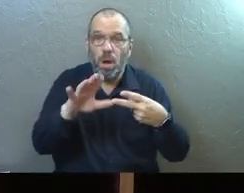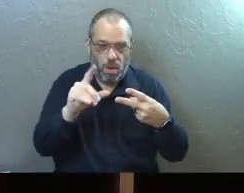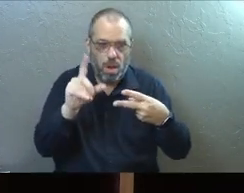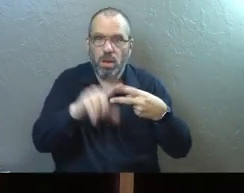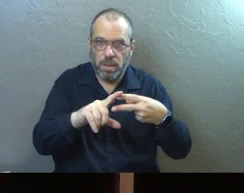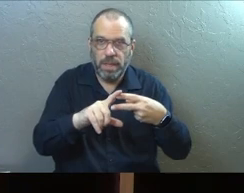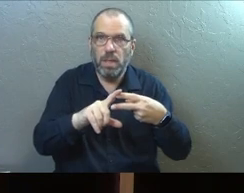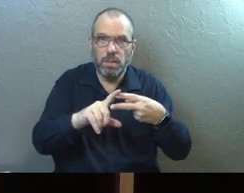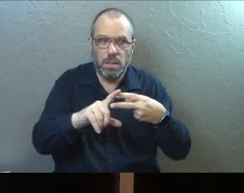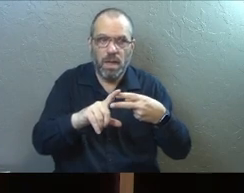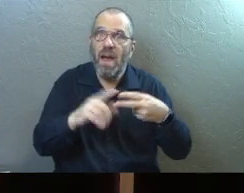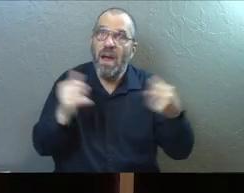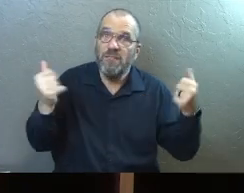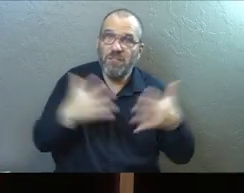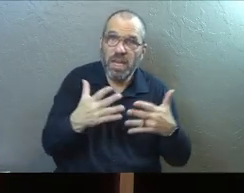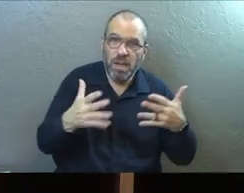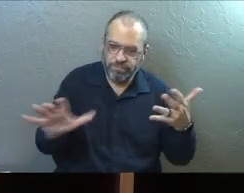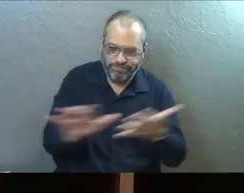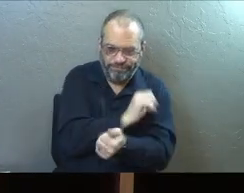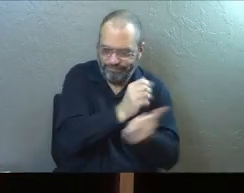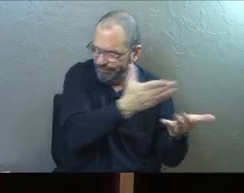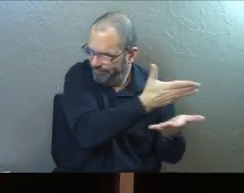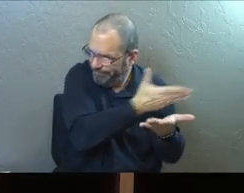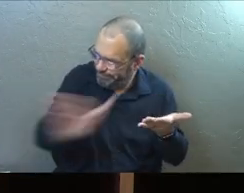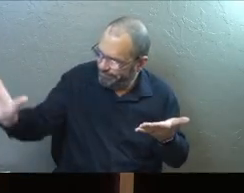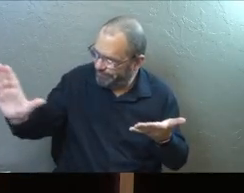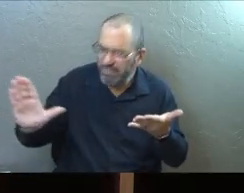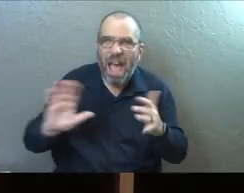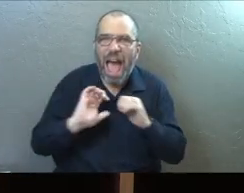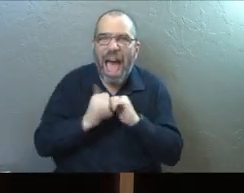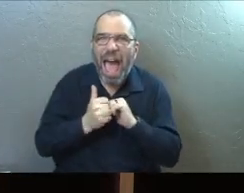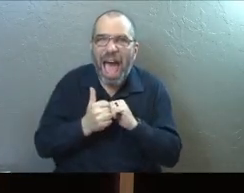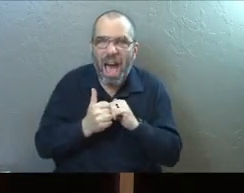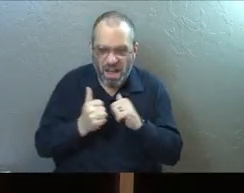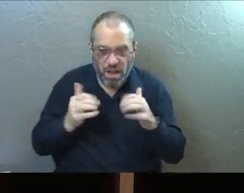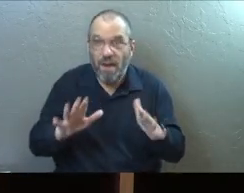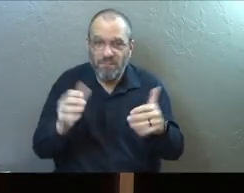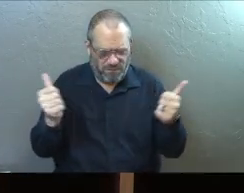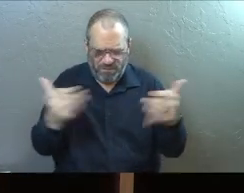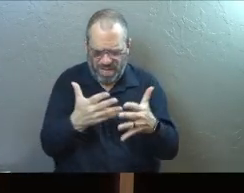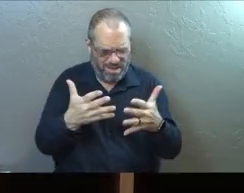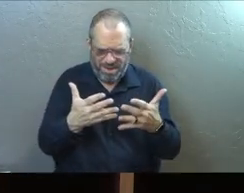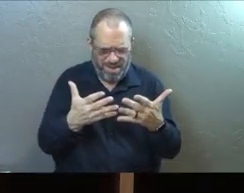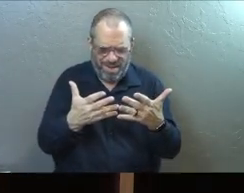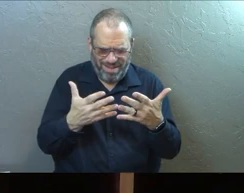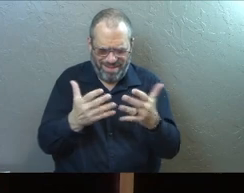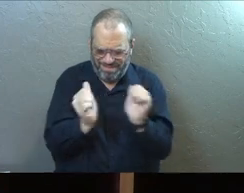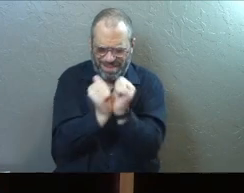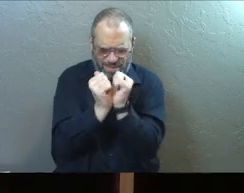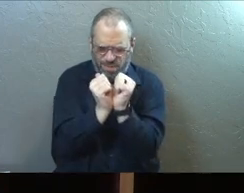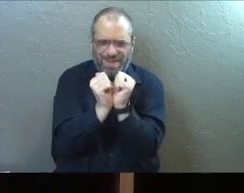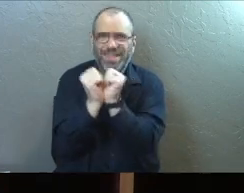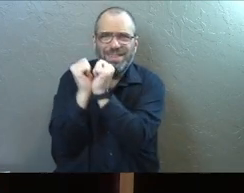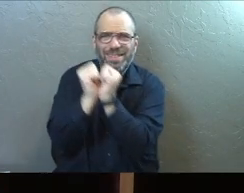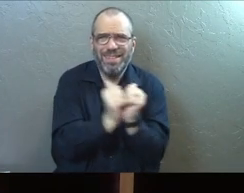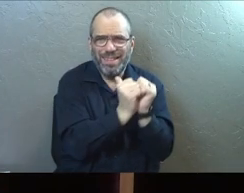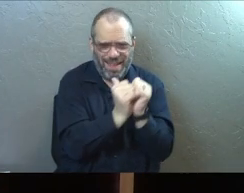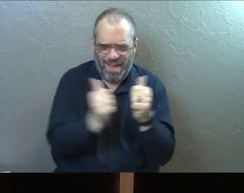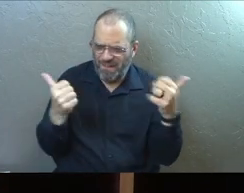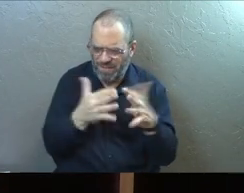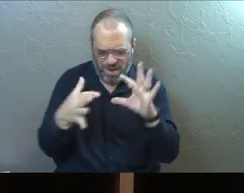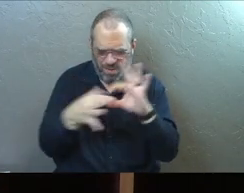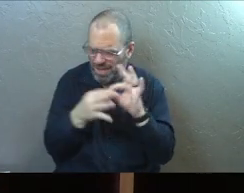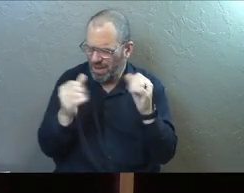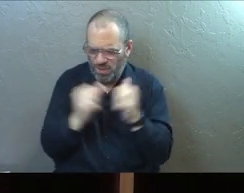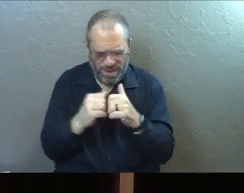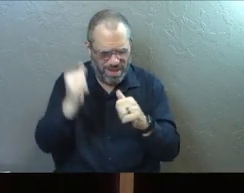He eradicates fear in your life. How does he do that? He says, well, fear has to do with slavery. Fear has to do